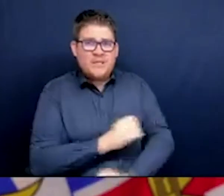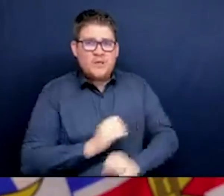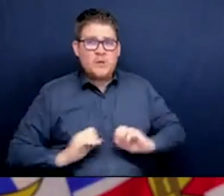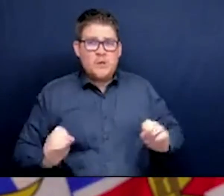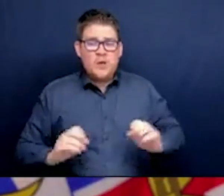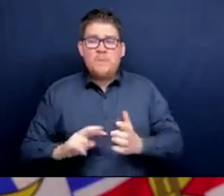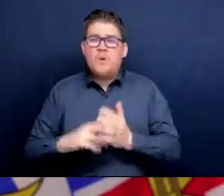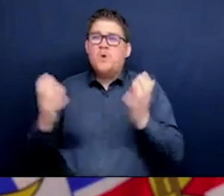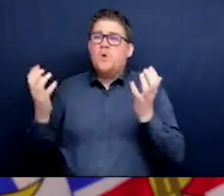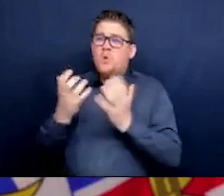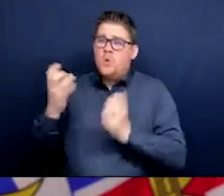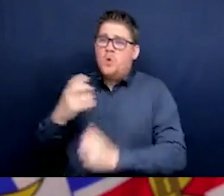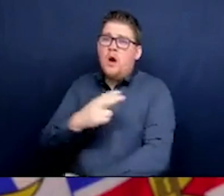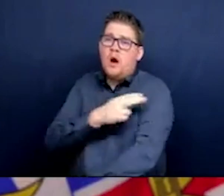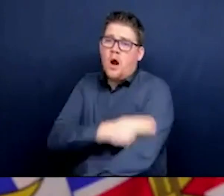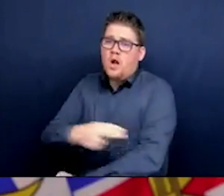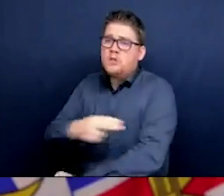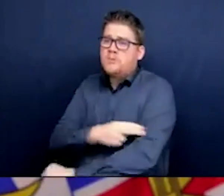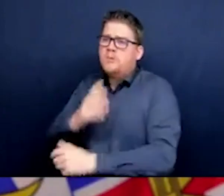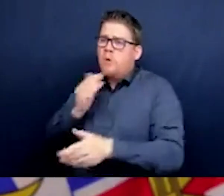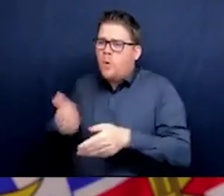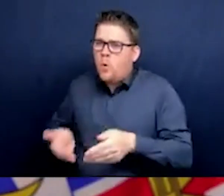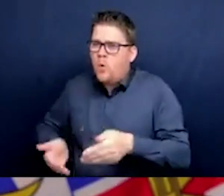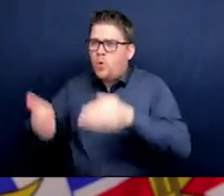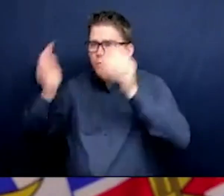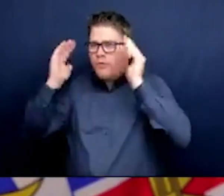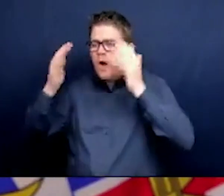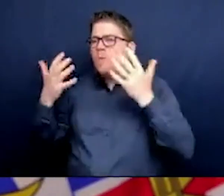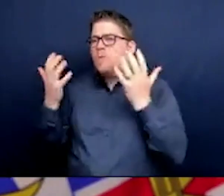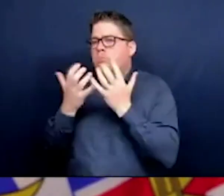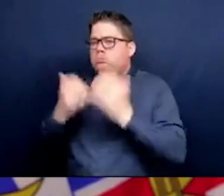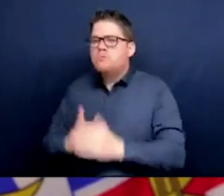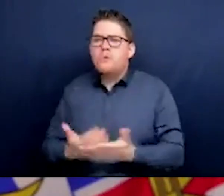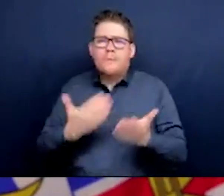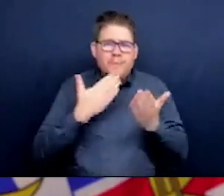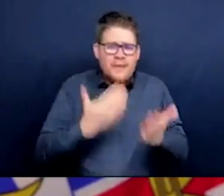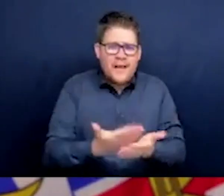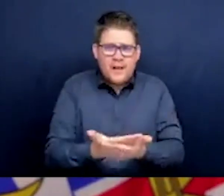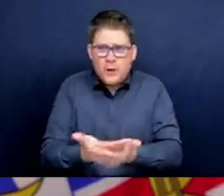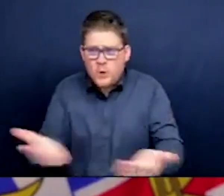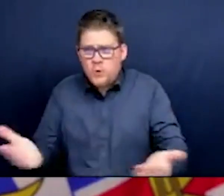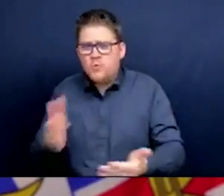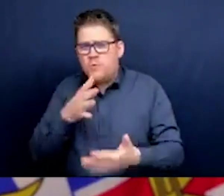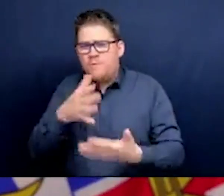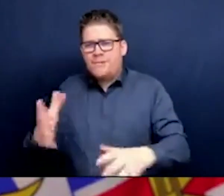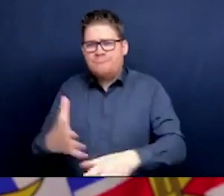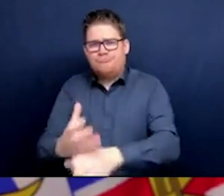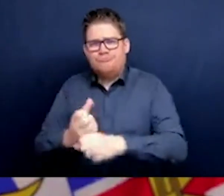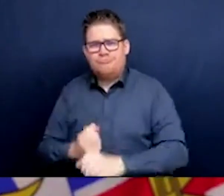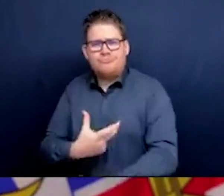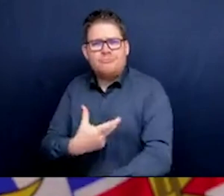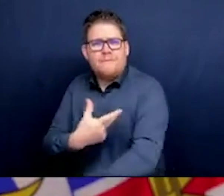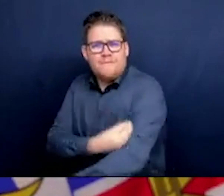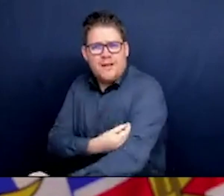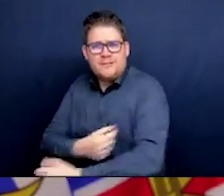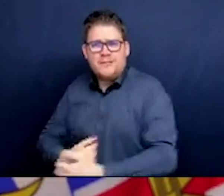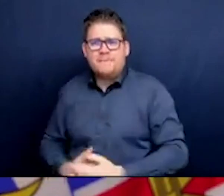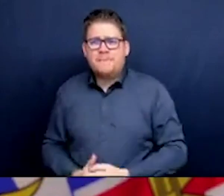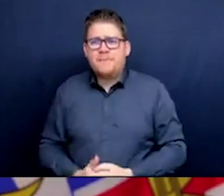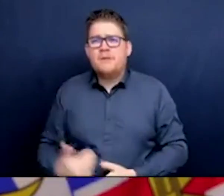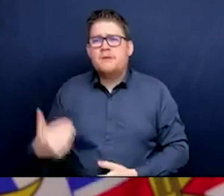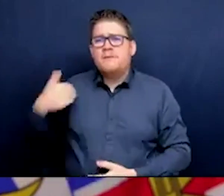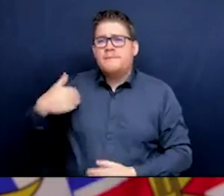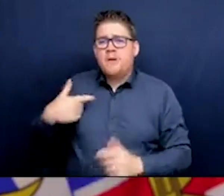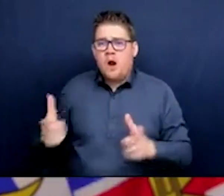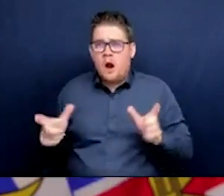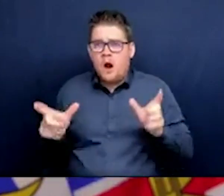vaccinated. This has allowed us to remove restrictions and get back to more of those important, essential social and